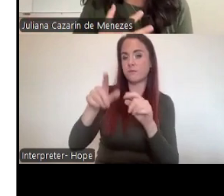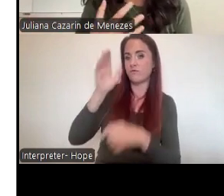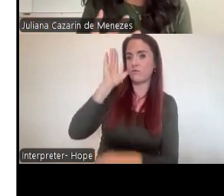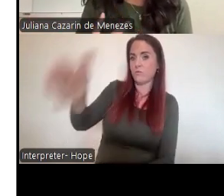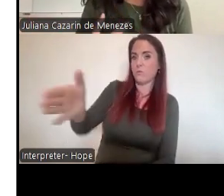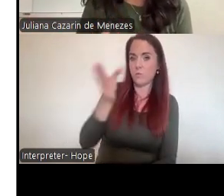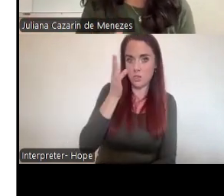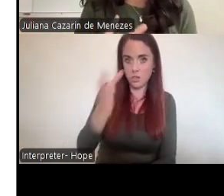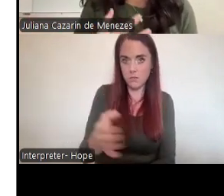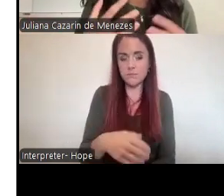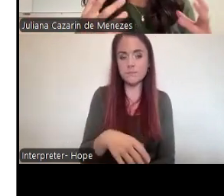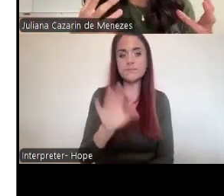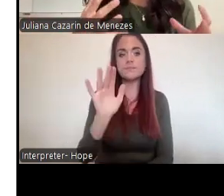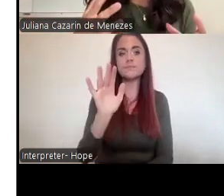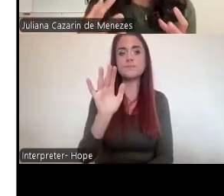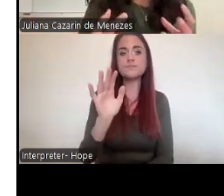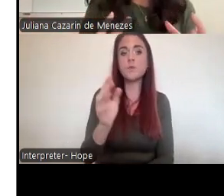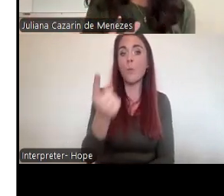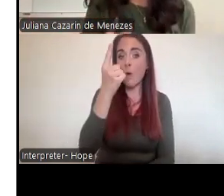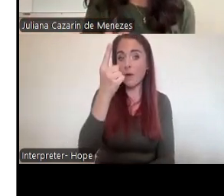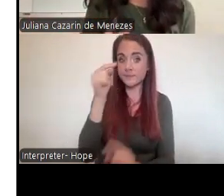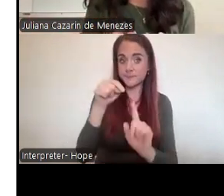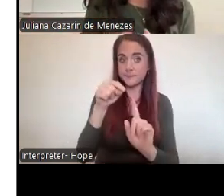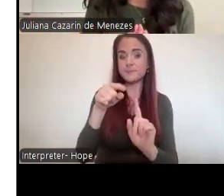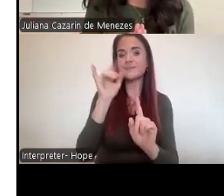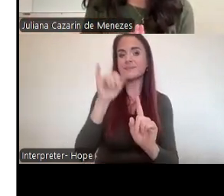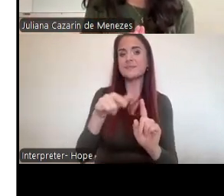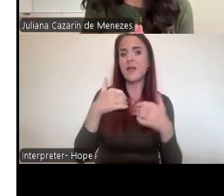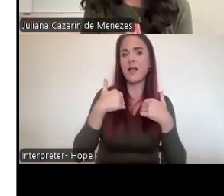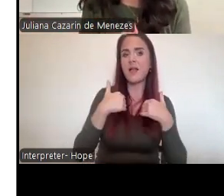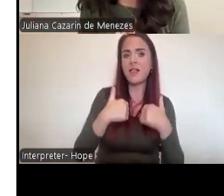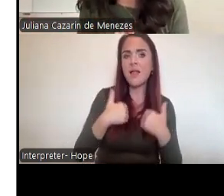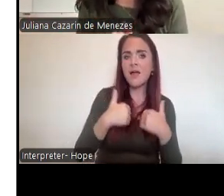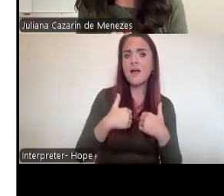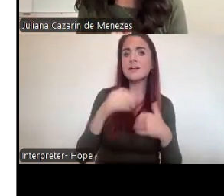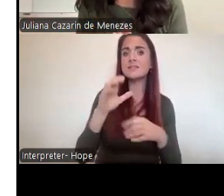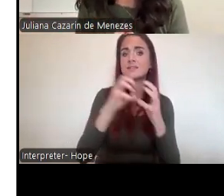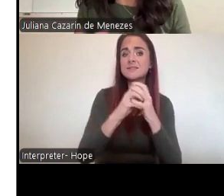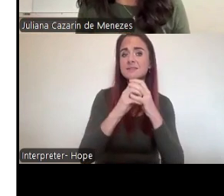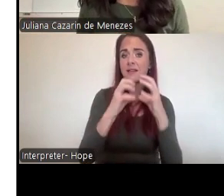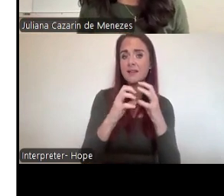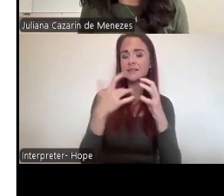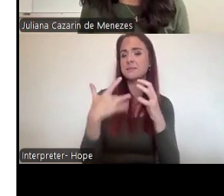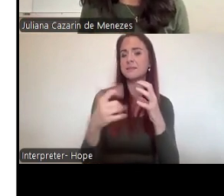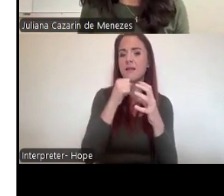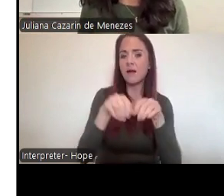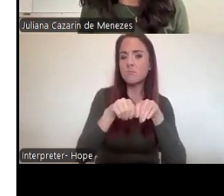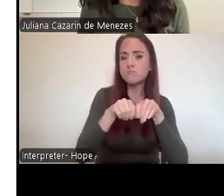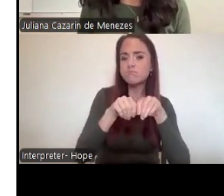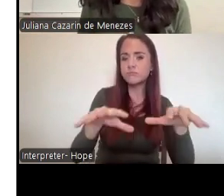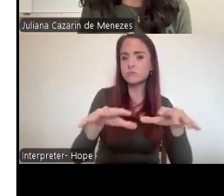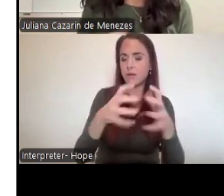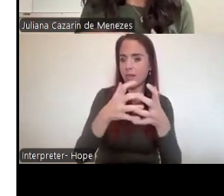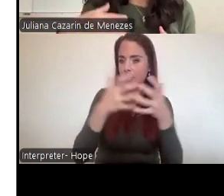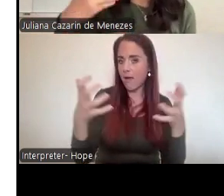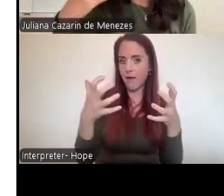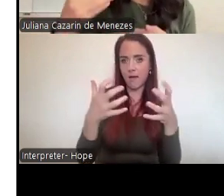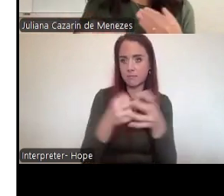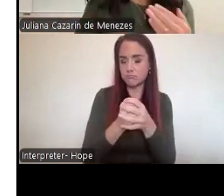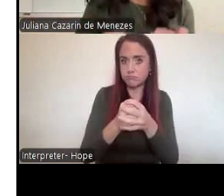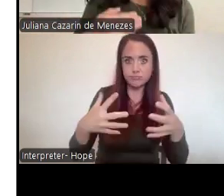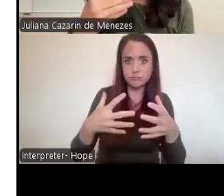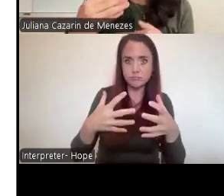these things is that these lung epithelial cells, they usually don't proliferate a lot in normal conditions, but